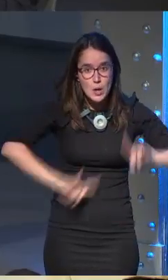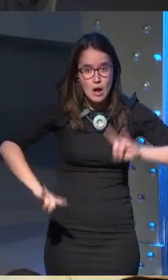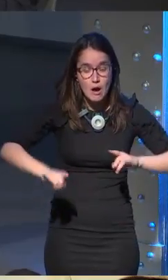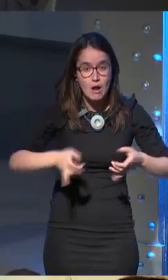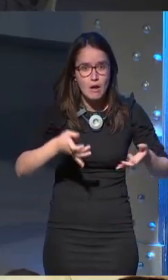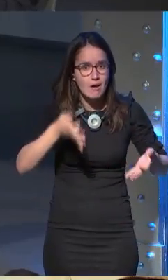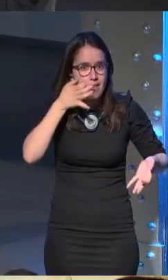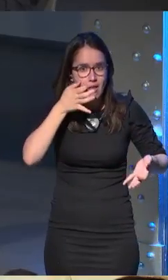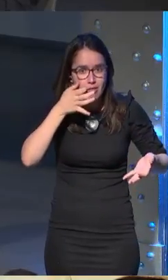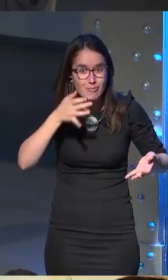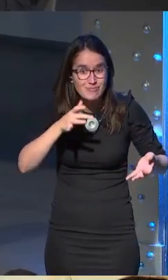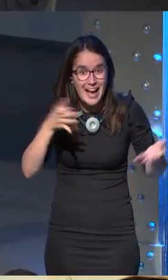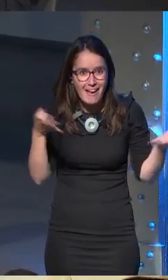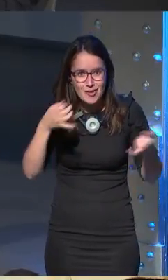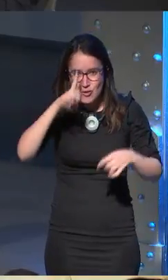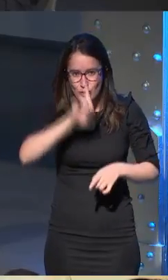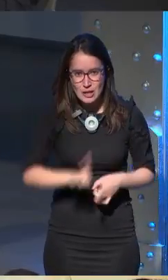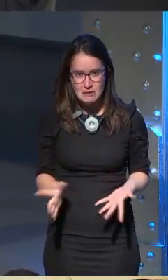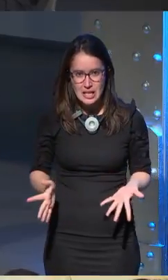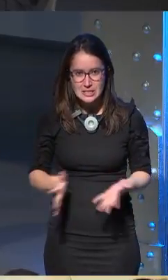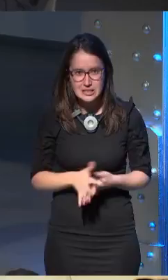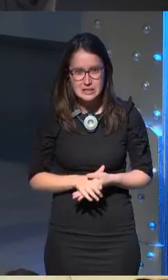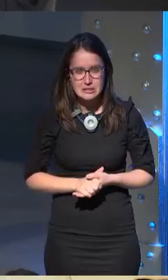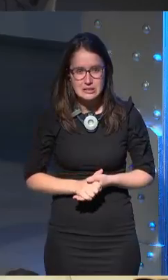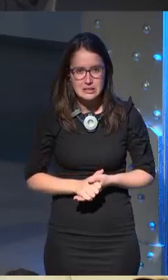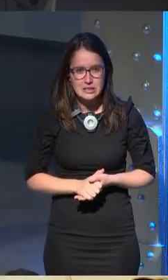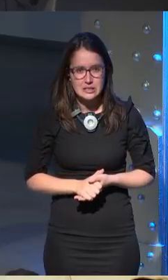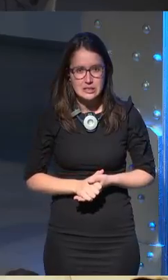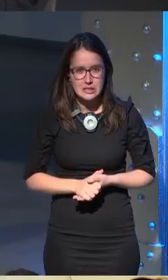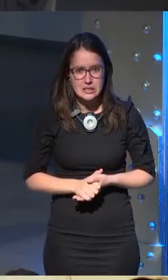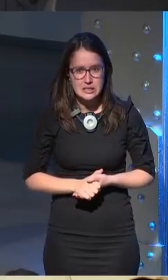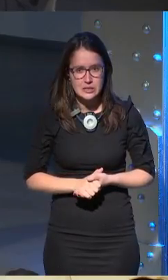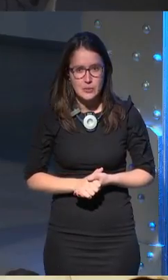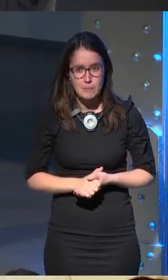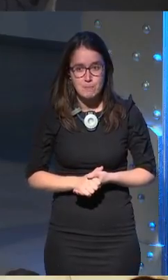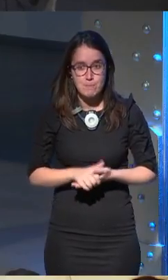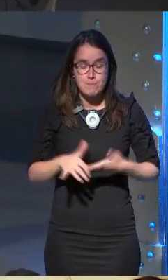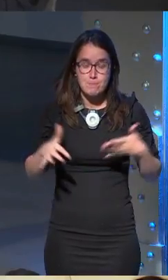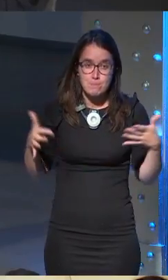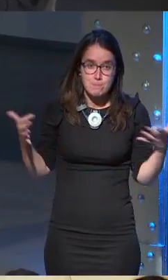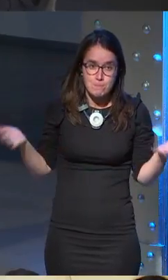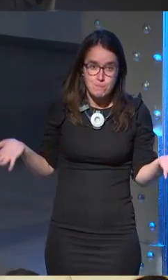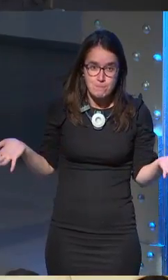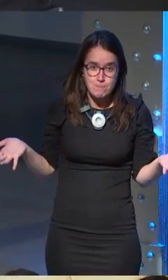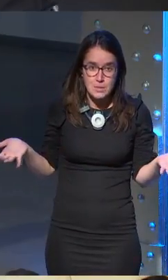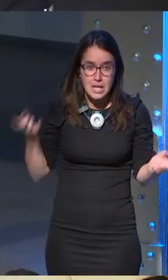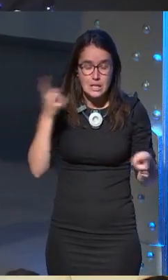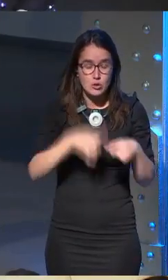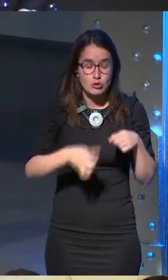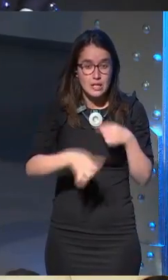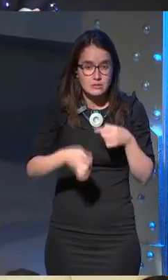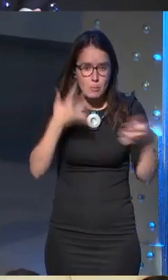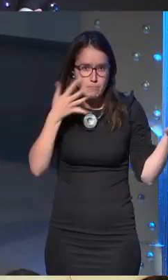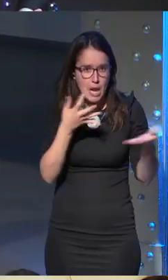They thought you were going to go on adventures without really knowing what was going on? Well, you know, things are risky, and we do everything,